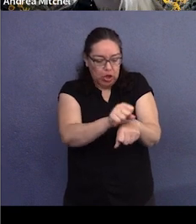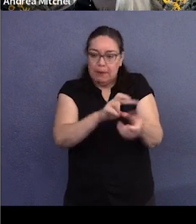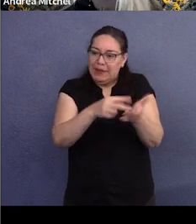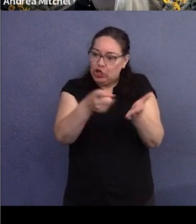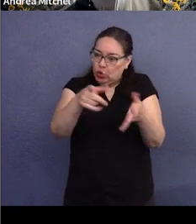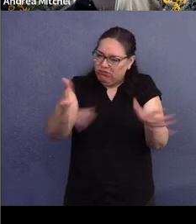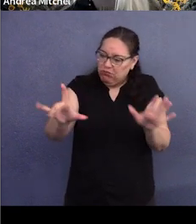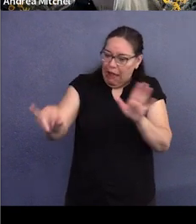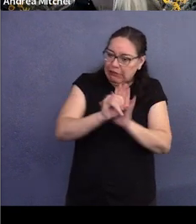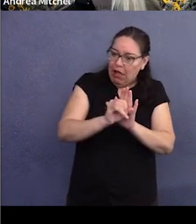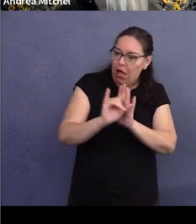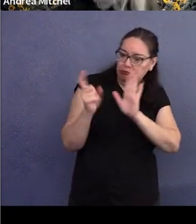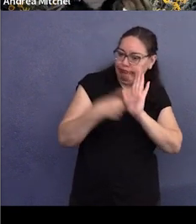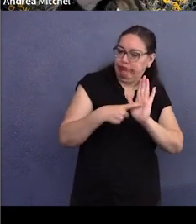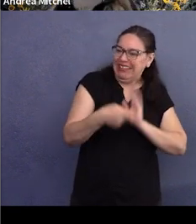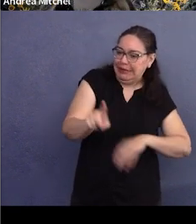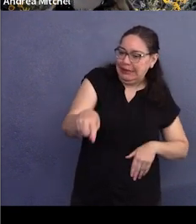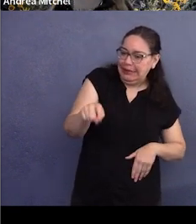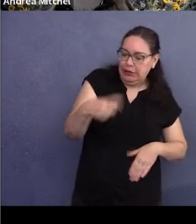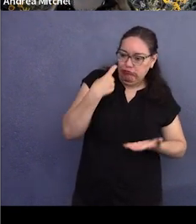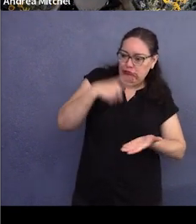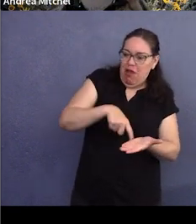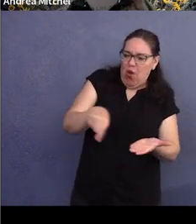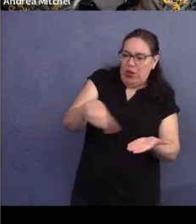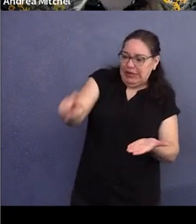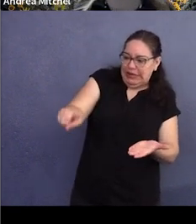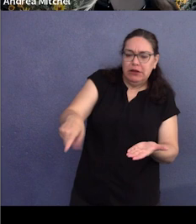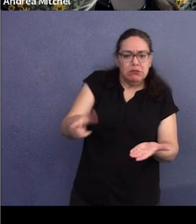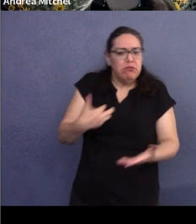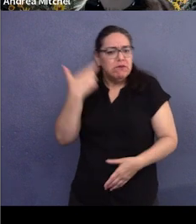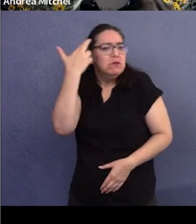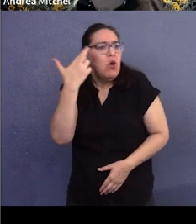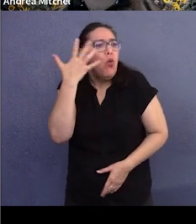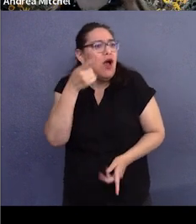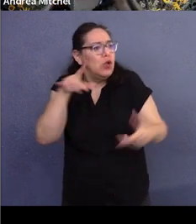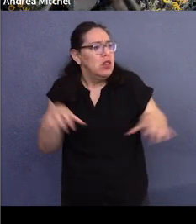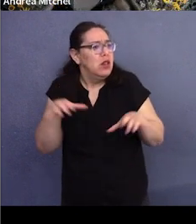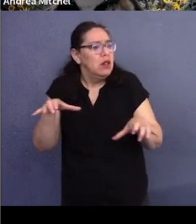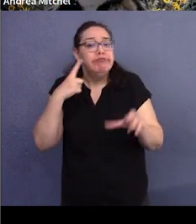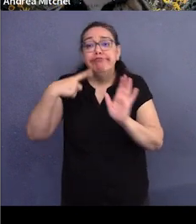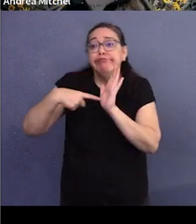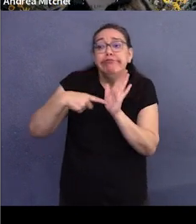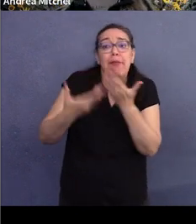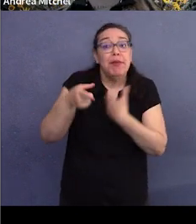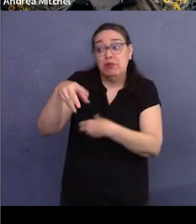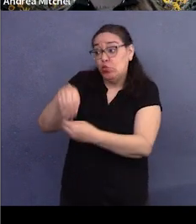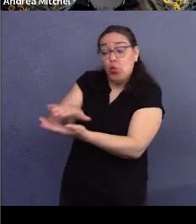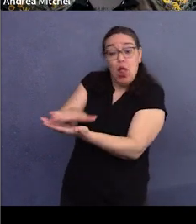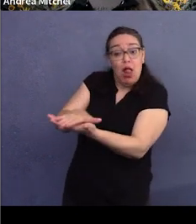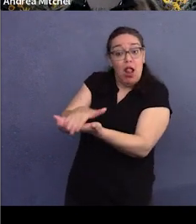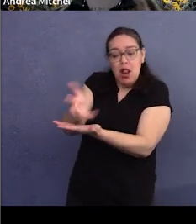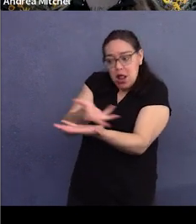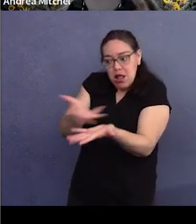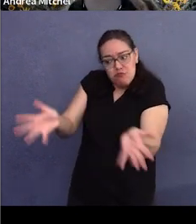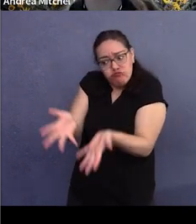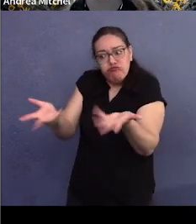why you're doing this. If you're doing working in schools, working with kids on getting them